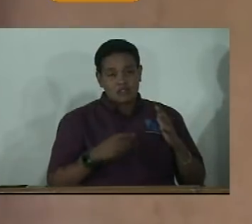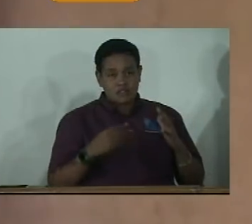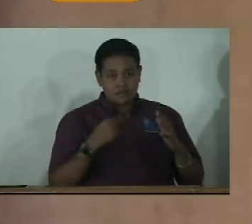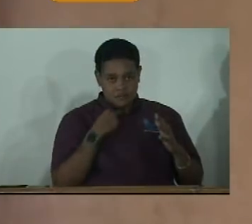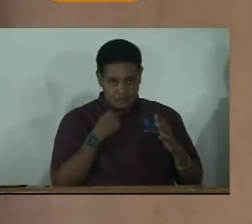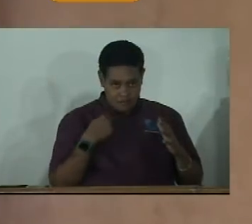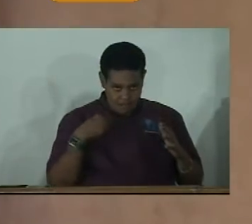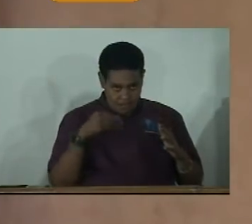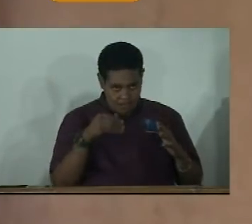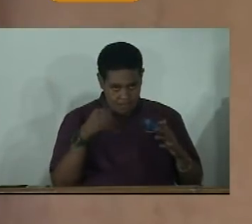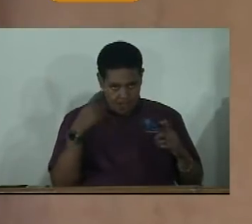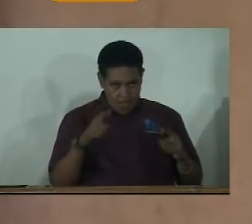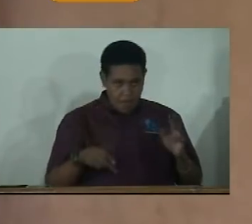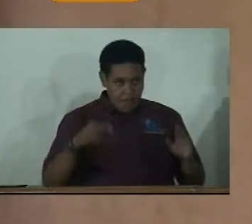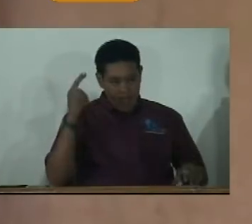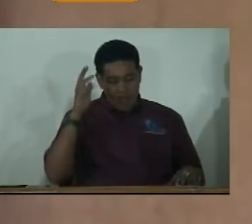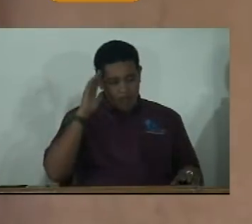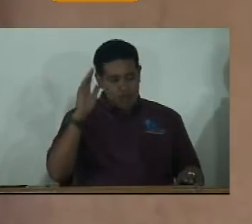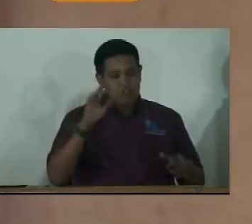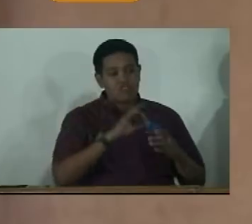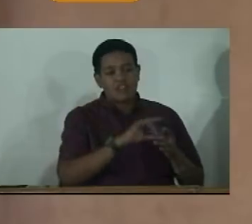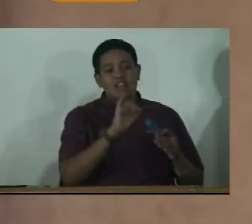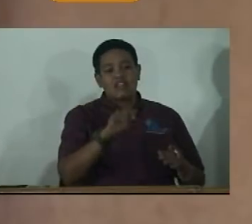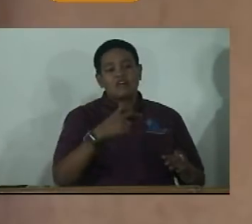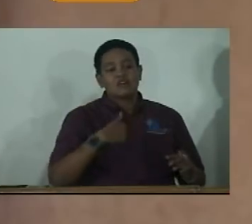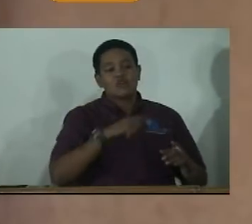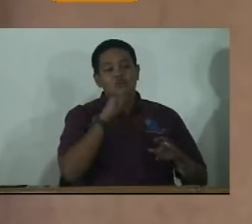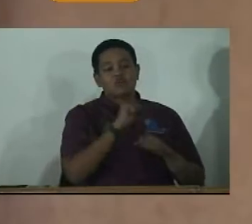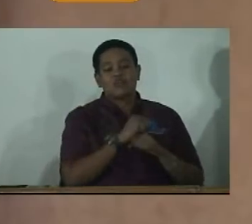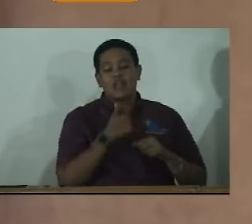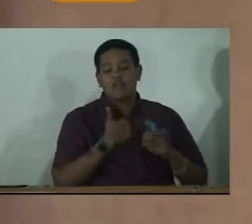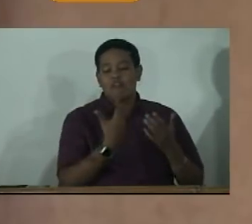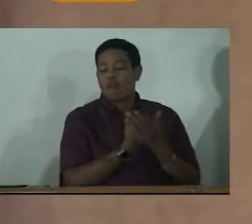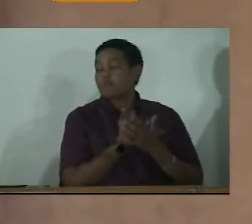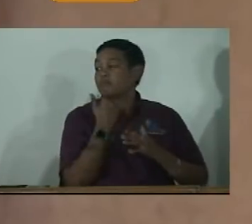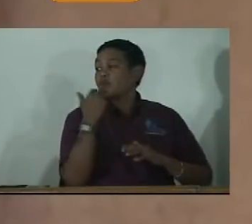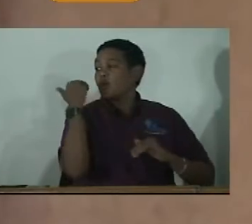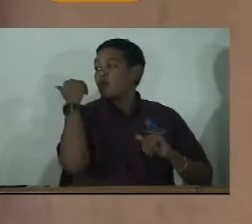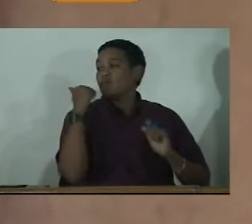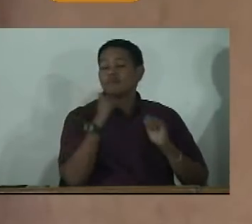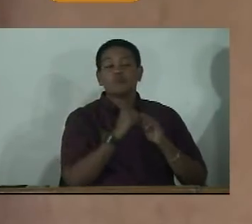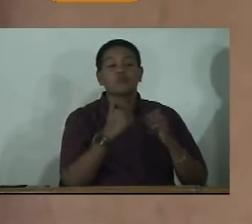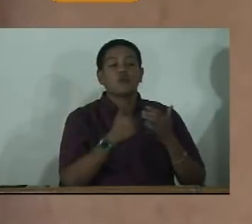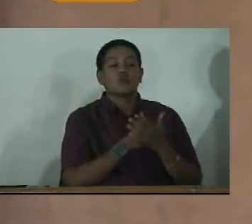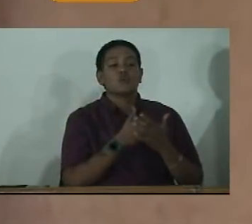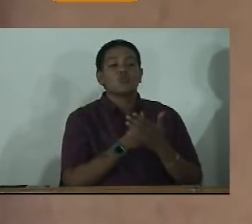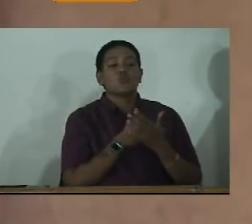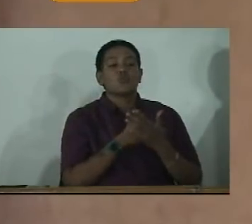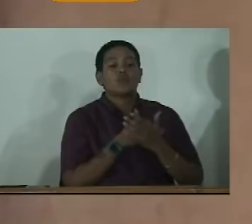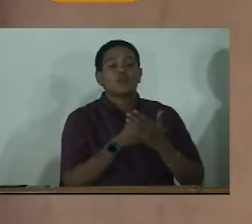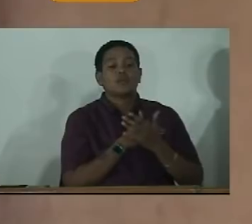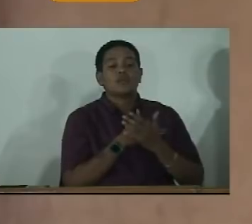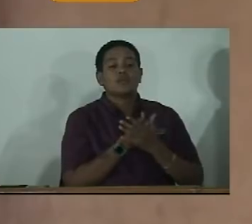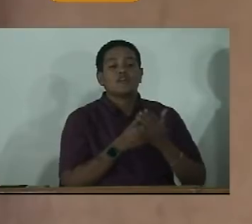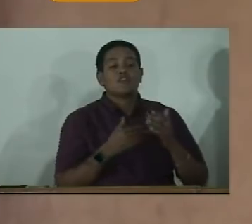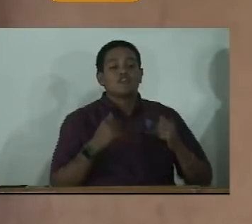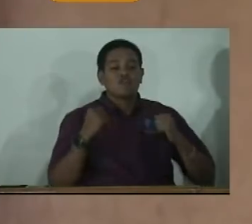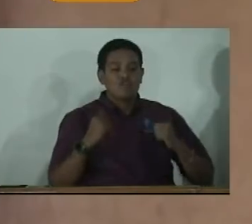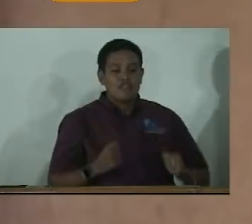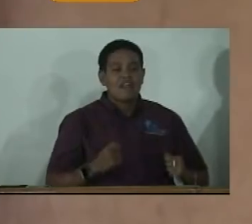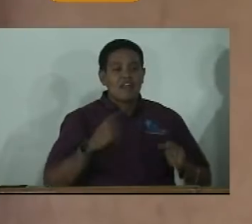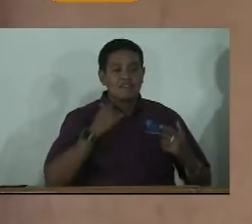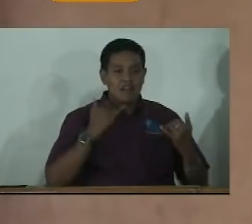regard. So I think we have an opportunity, and hopefully with a newly revived and